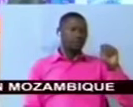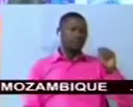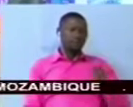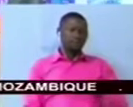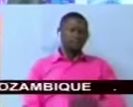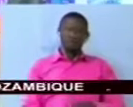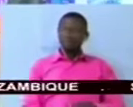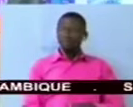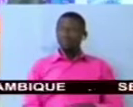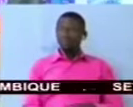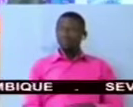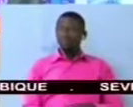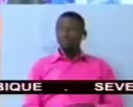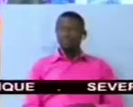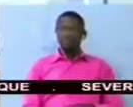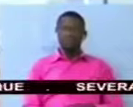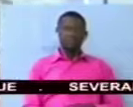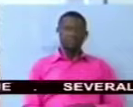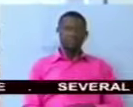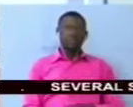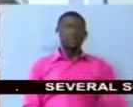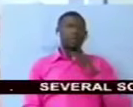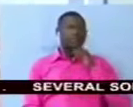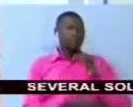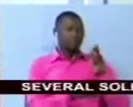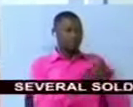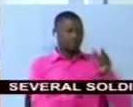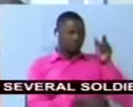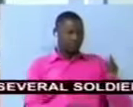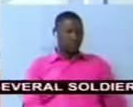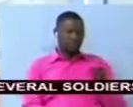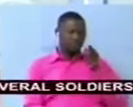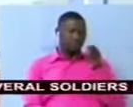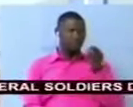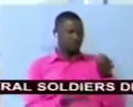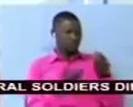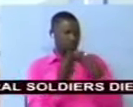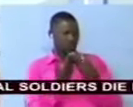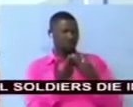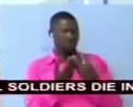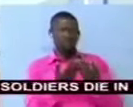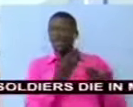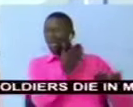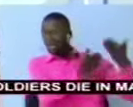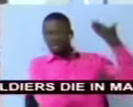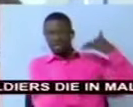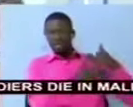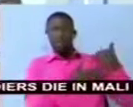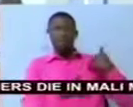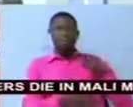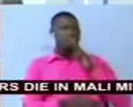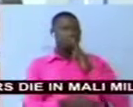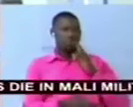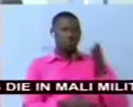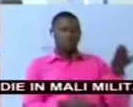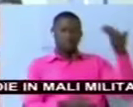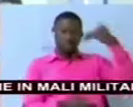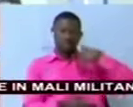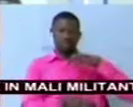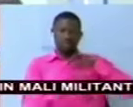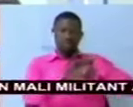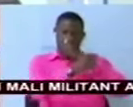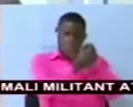Witness, you told us earlier that those who came to arrest you